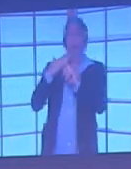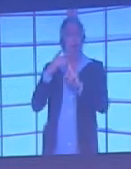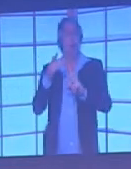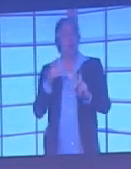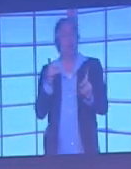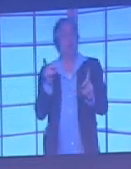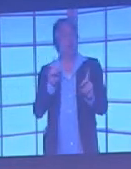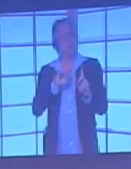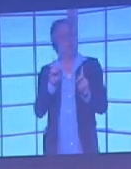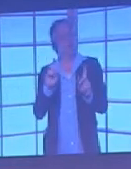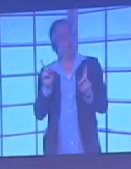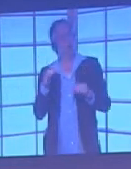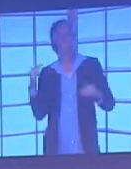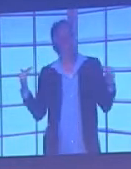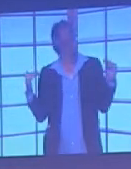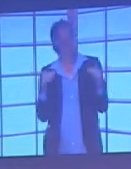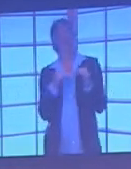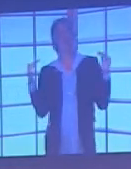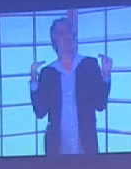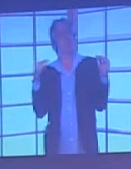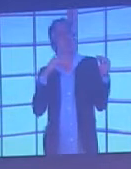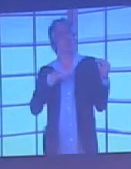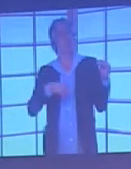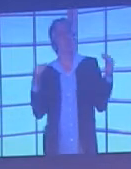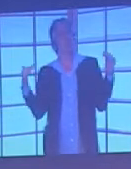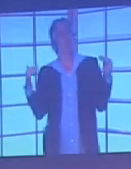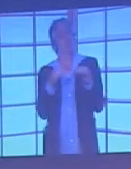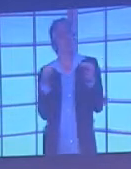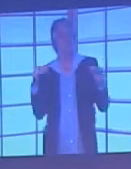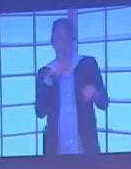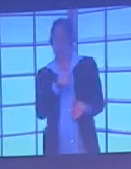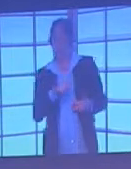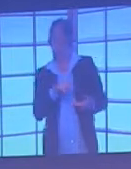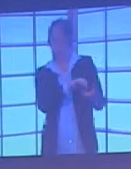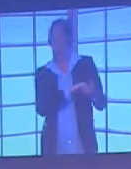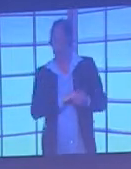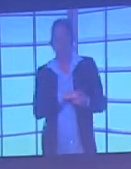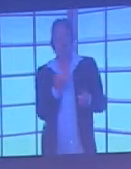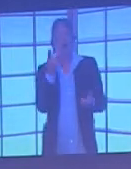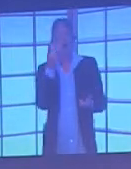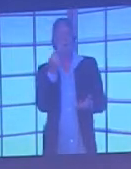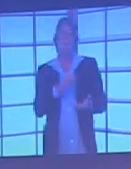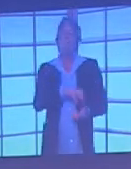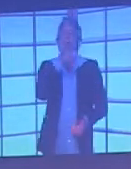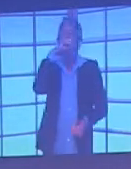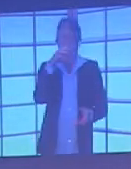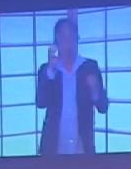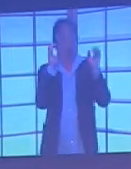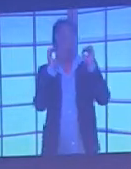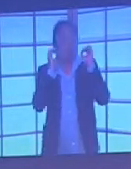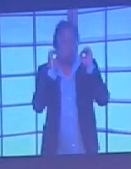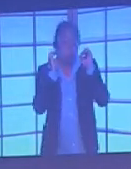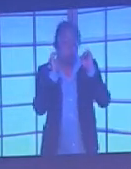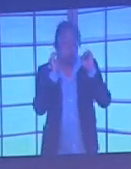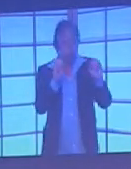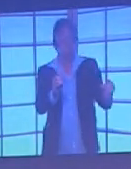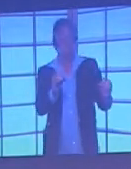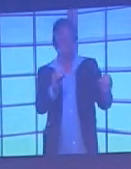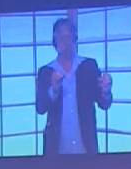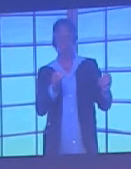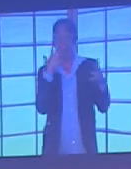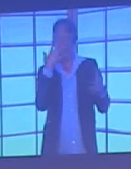budget, i.e. there is no funds available, but it still runs every season, clubs still get involved